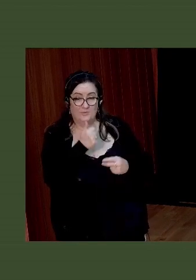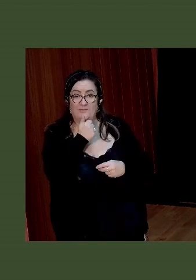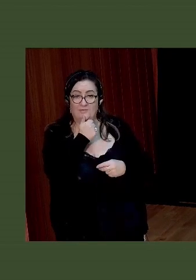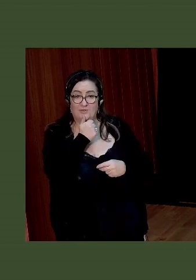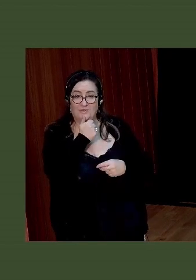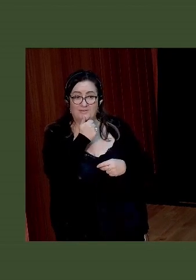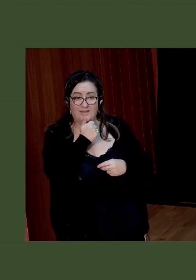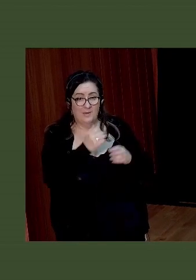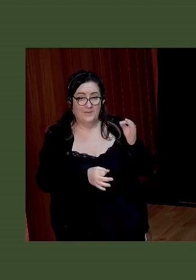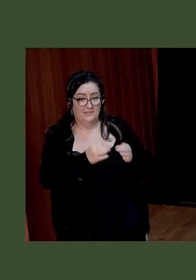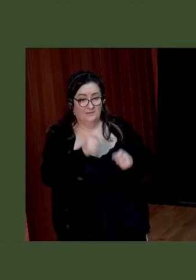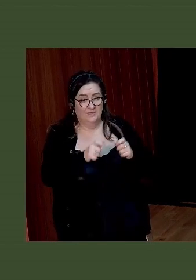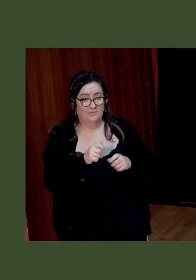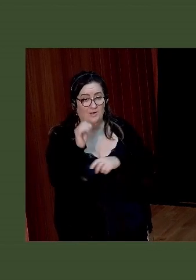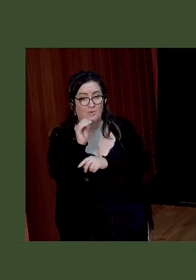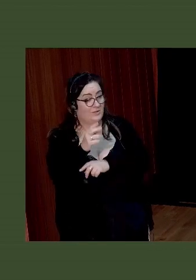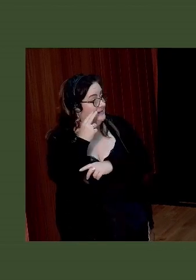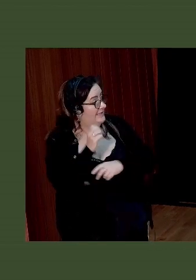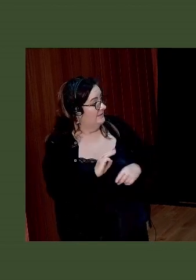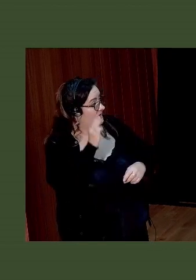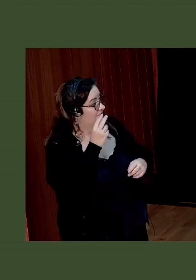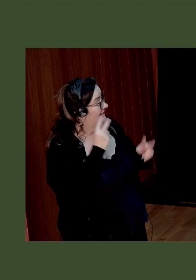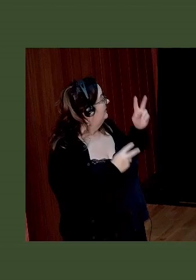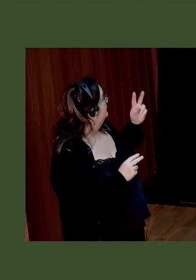they were Ireland's first diplomatic mission abroad. In the picture, the two can be seen in Paris,